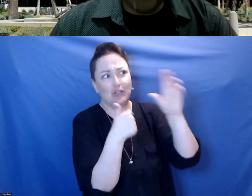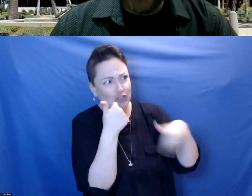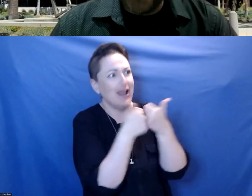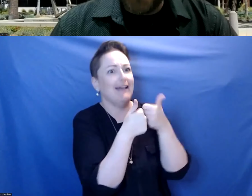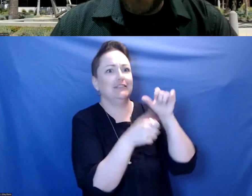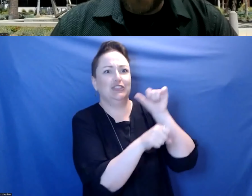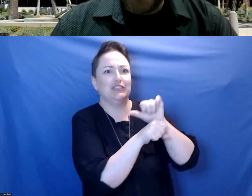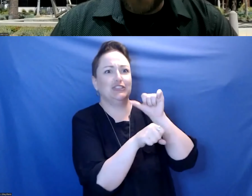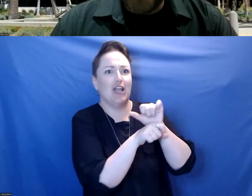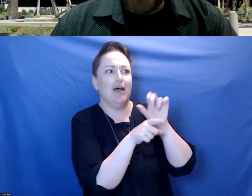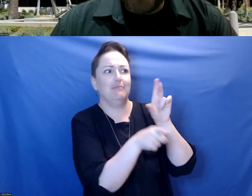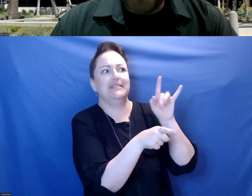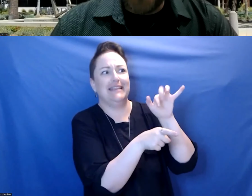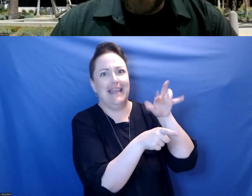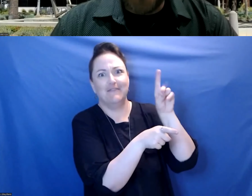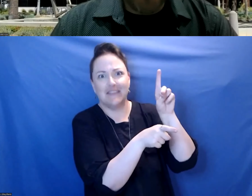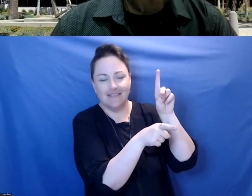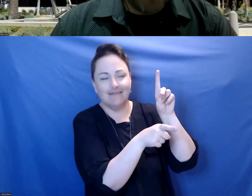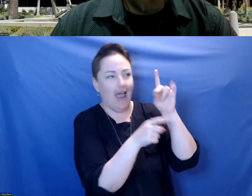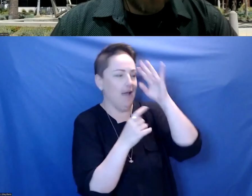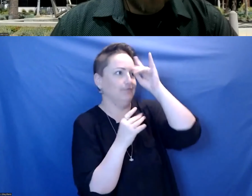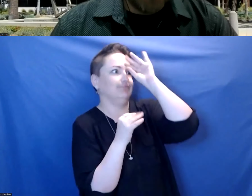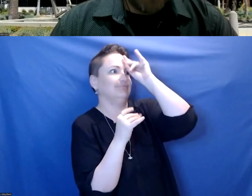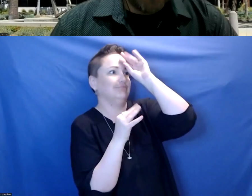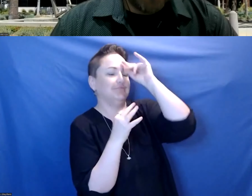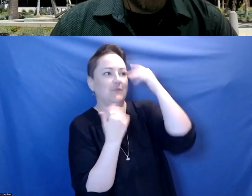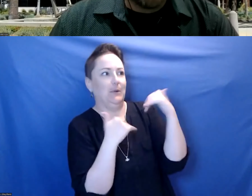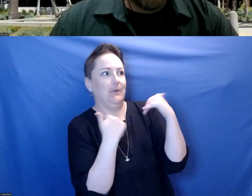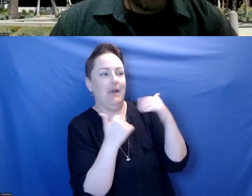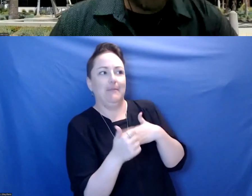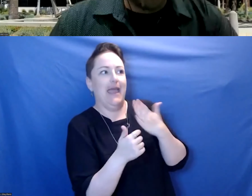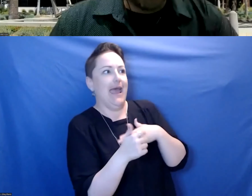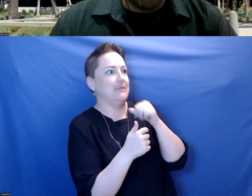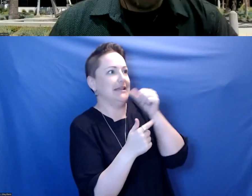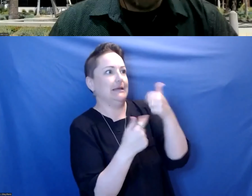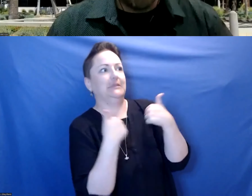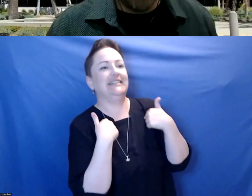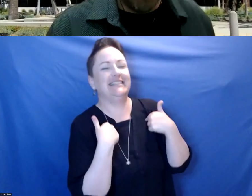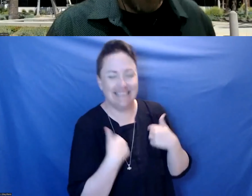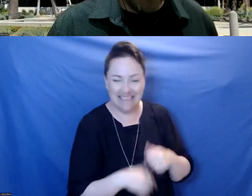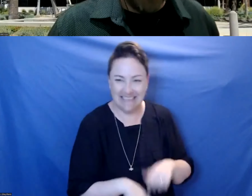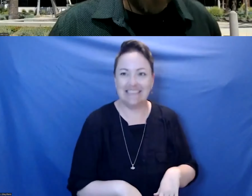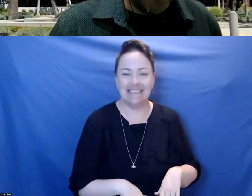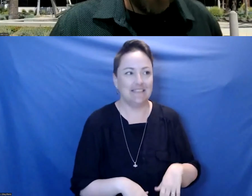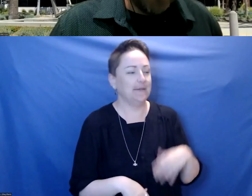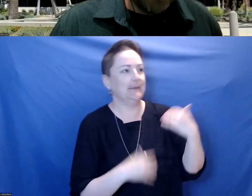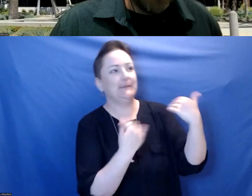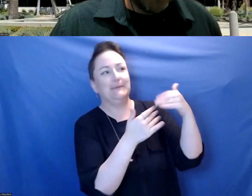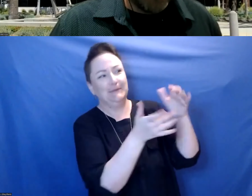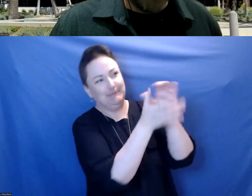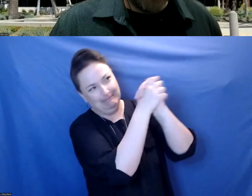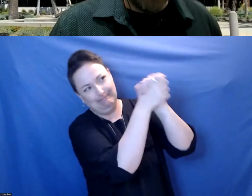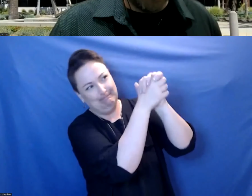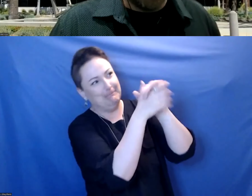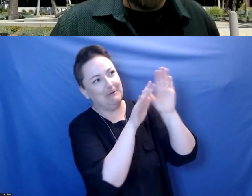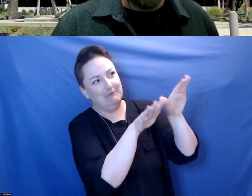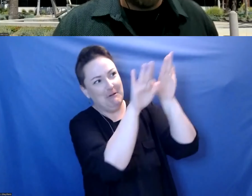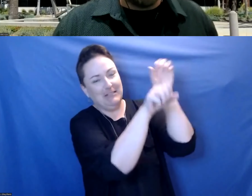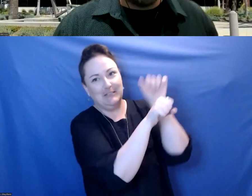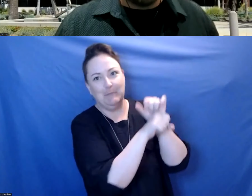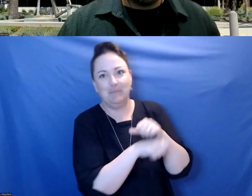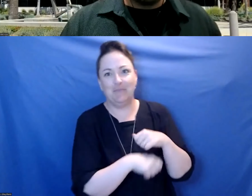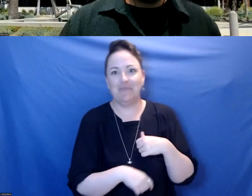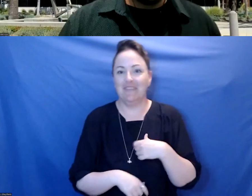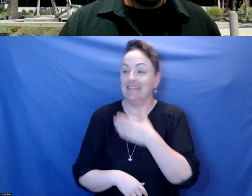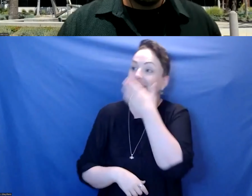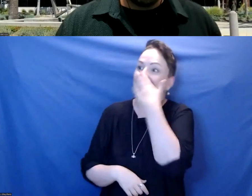do. I was sitting here thinking, well, I'm glad that's not me. It was really hard. You did a great job. Thank you. Thankfully, I didn't go through our